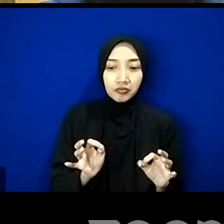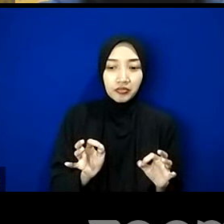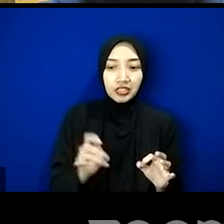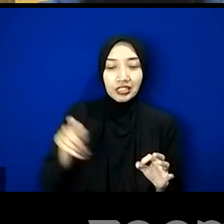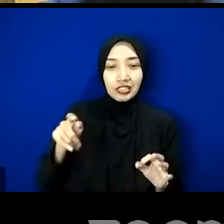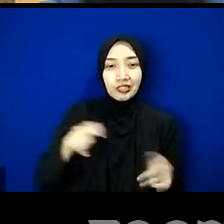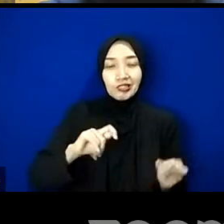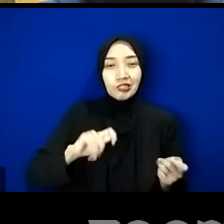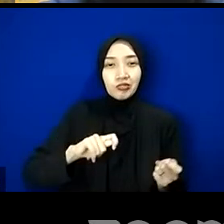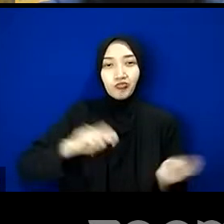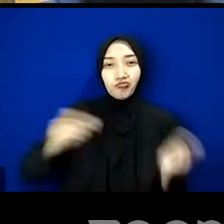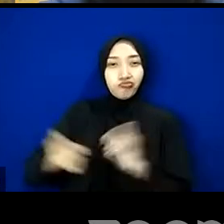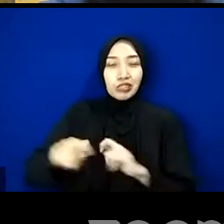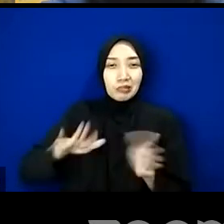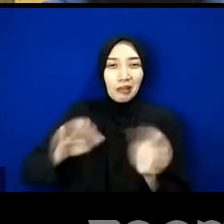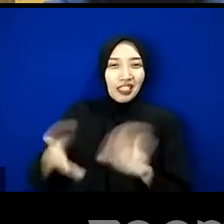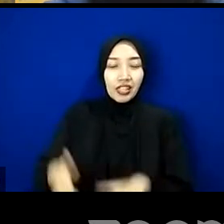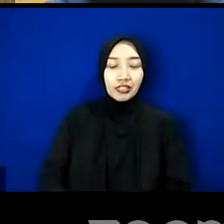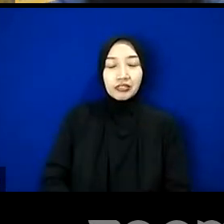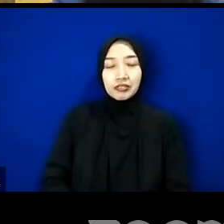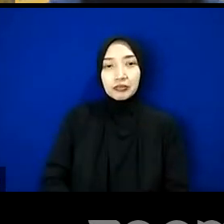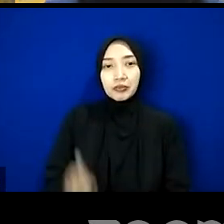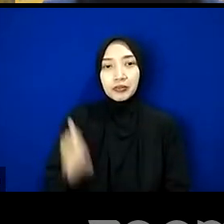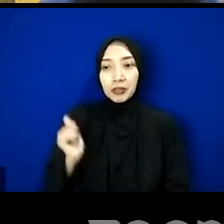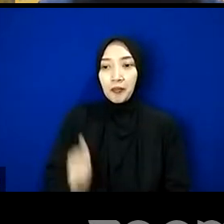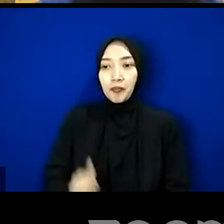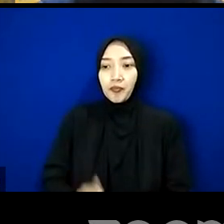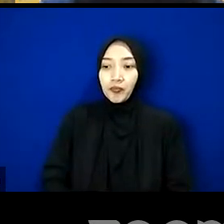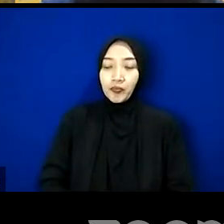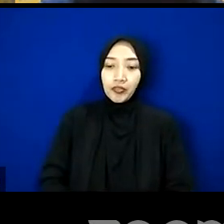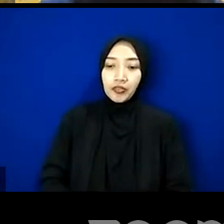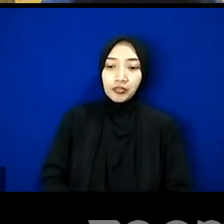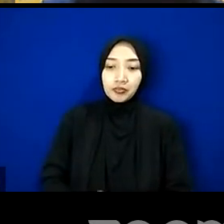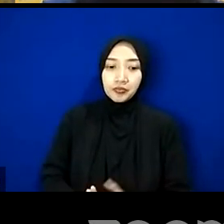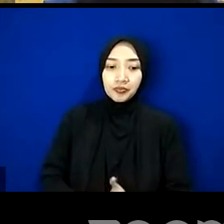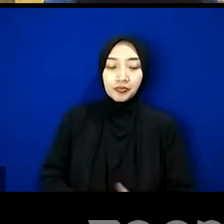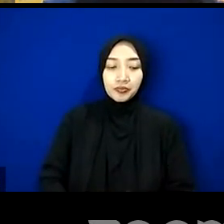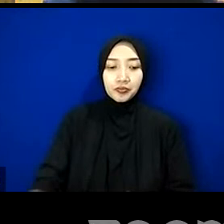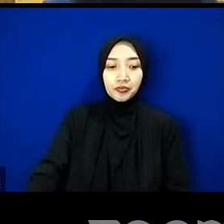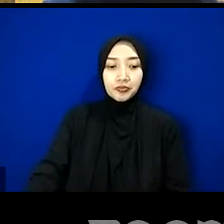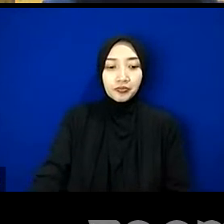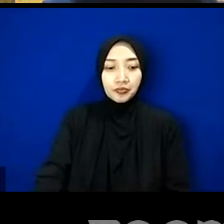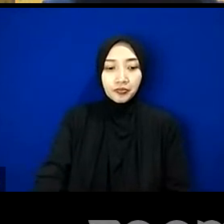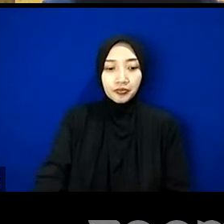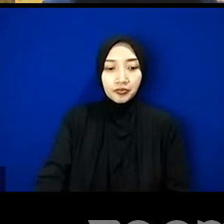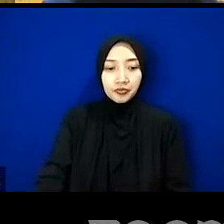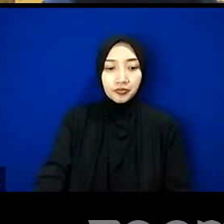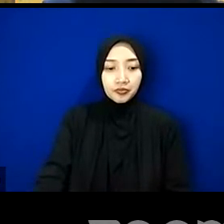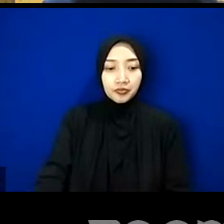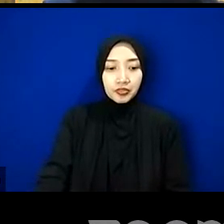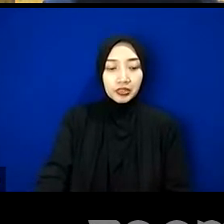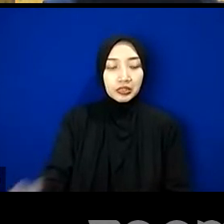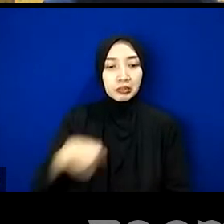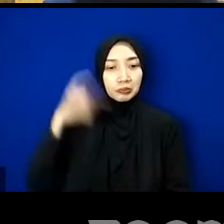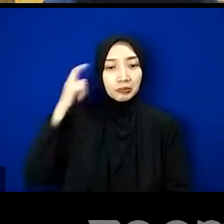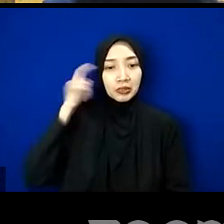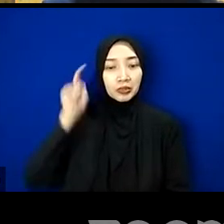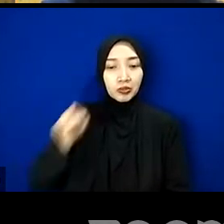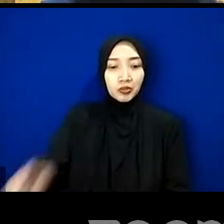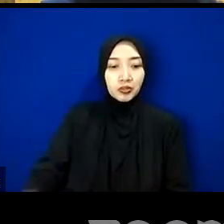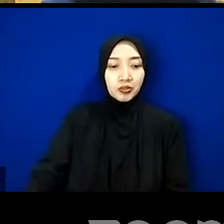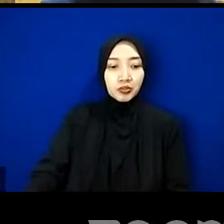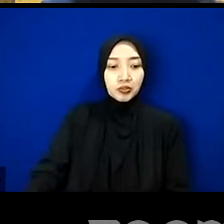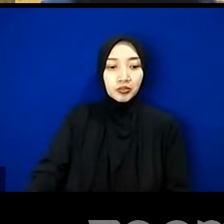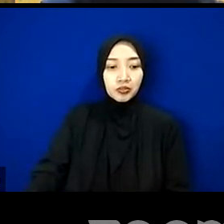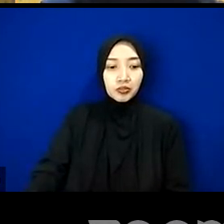And then I think the other reason, I think that's why and one last thing is maybe there is a